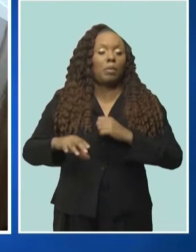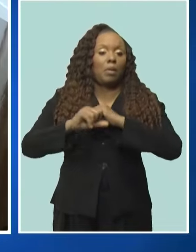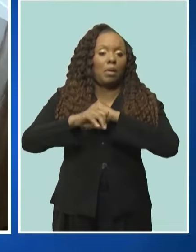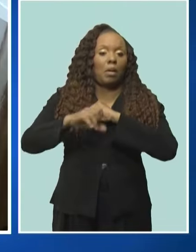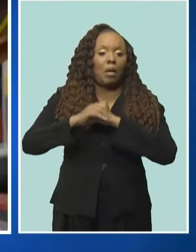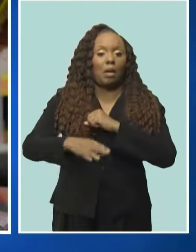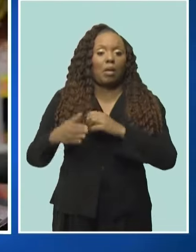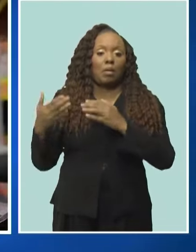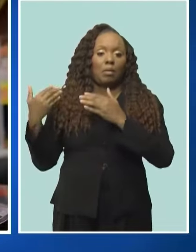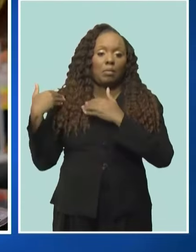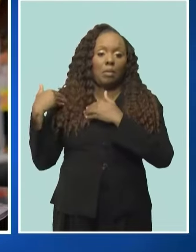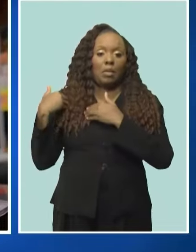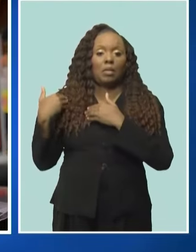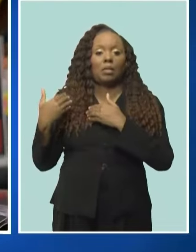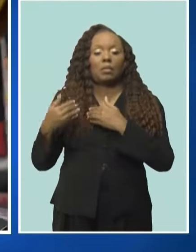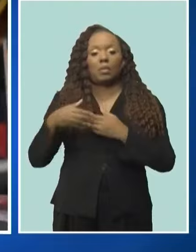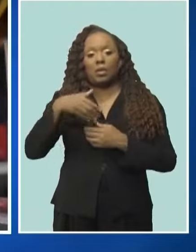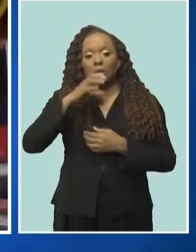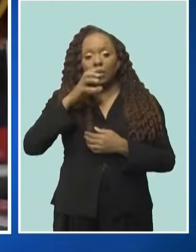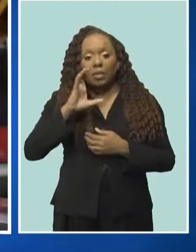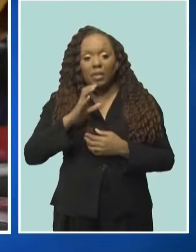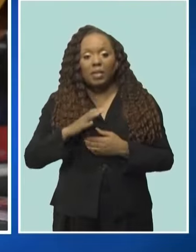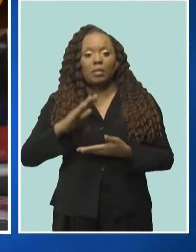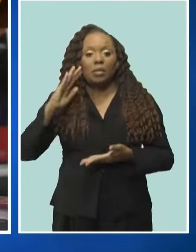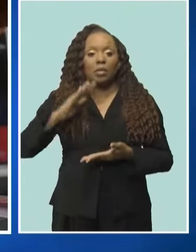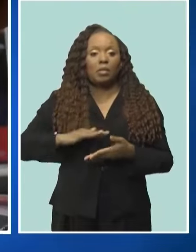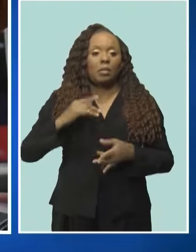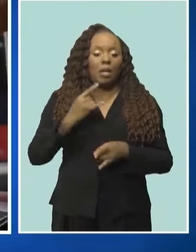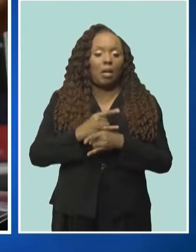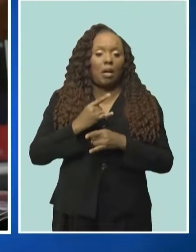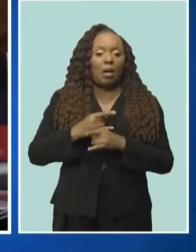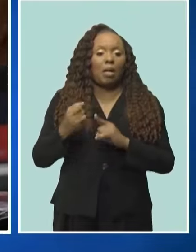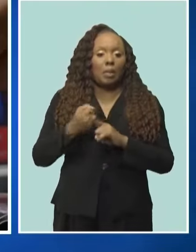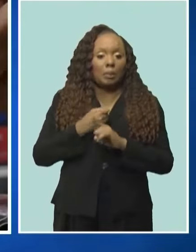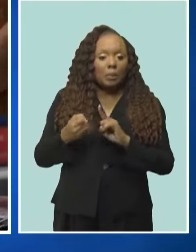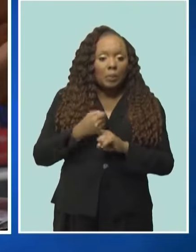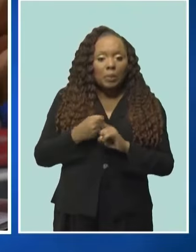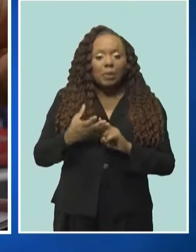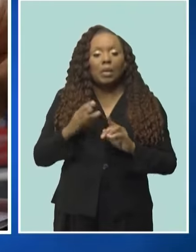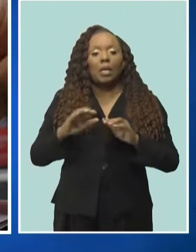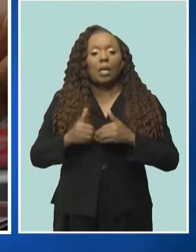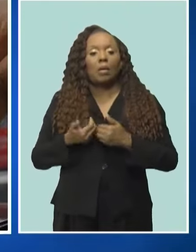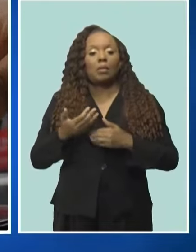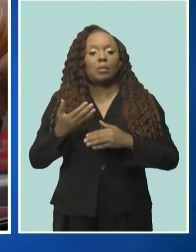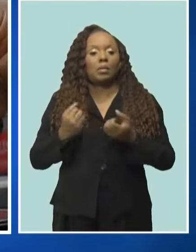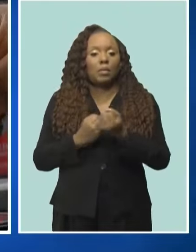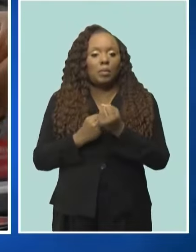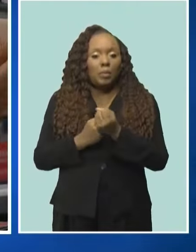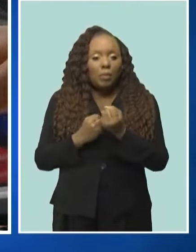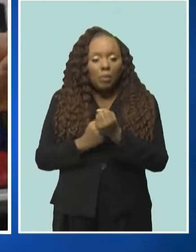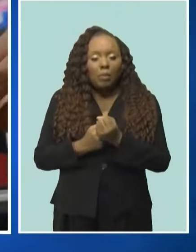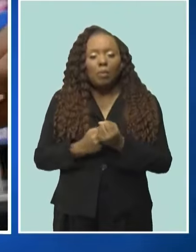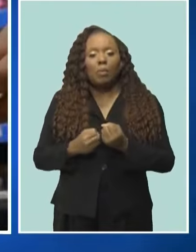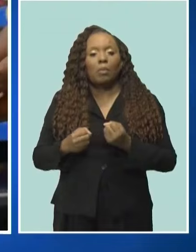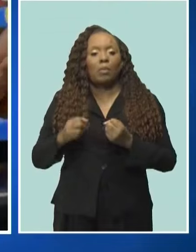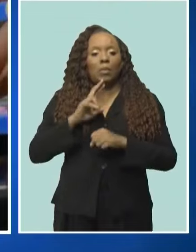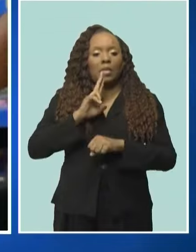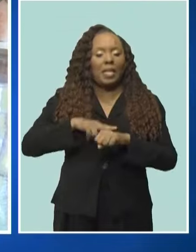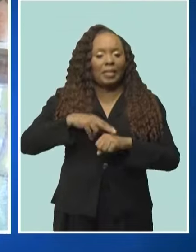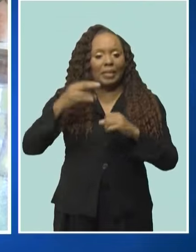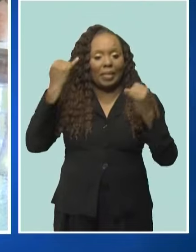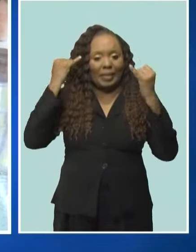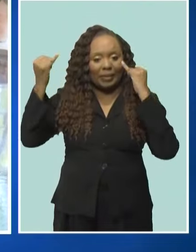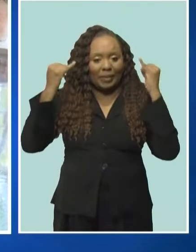reducing alcohol abuse, and discussion on how best to support national efforts and enhance their initiatives. Expanding markets for